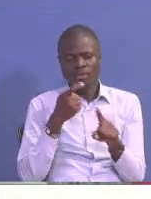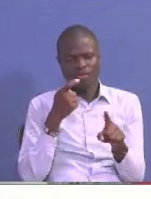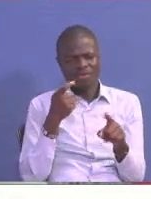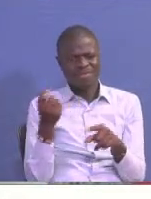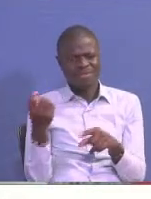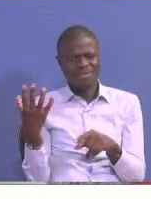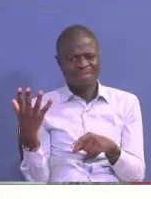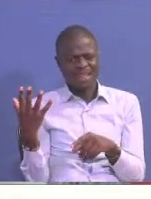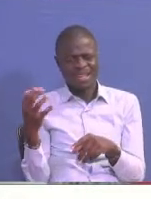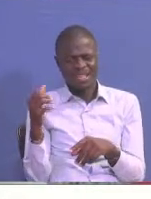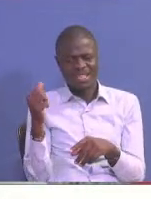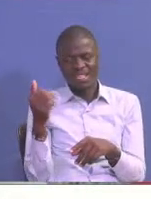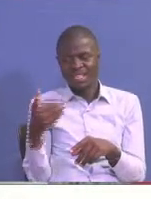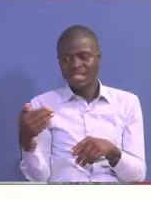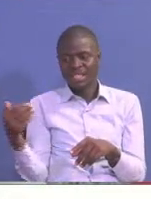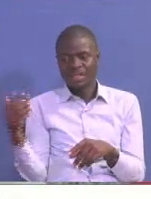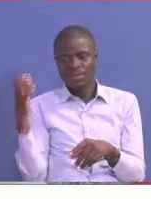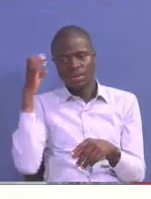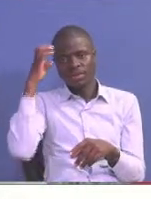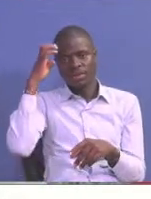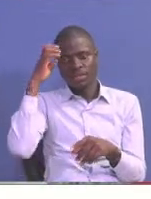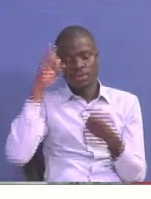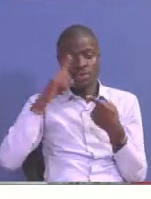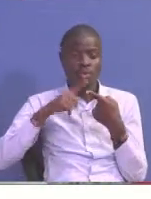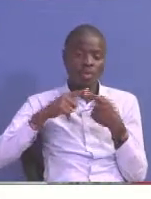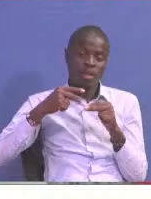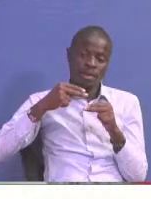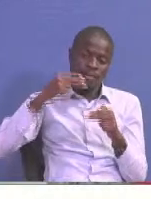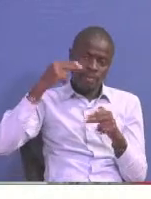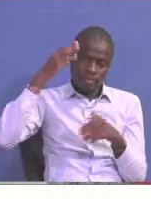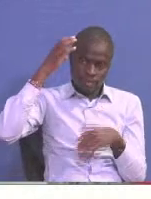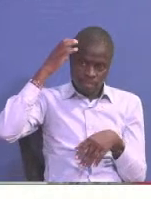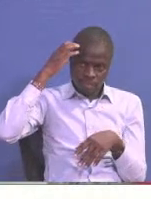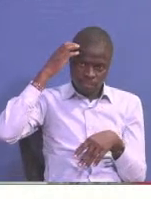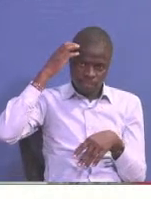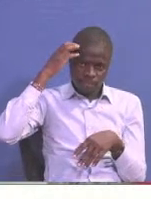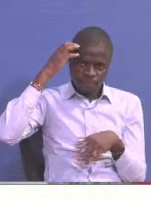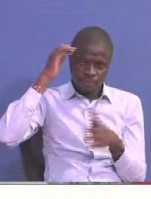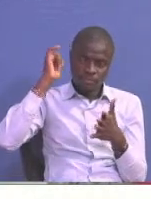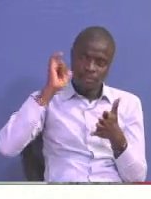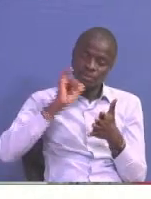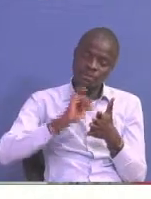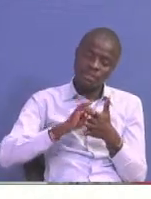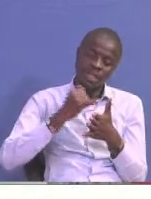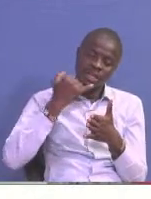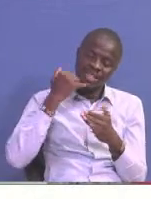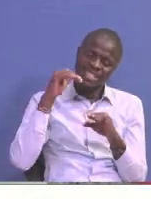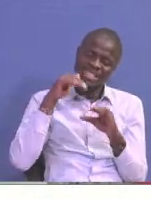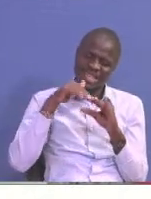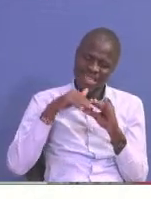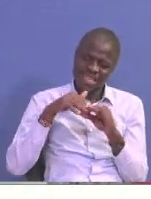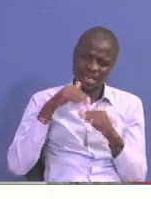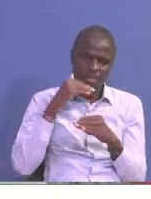early childhood education to the higher education, that is inbuilt